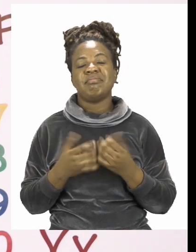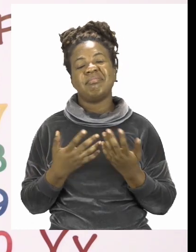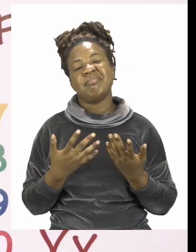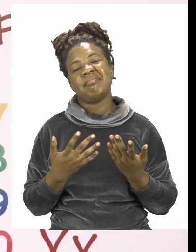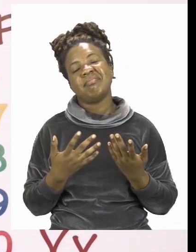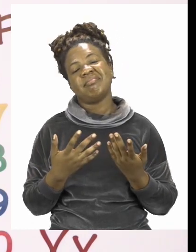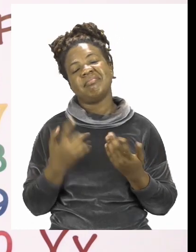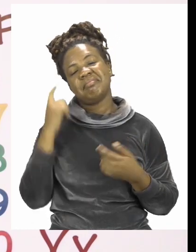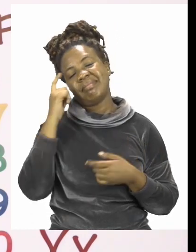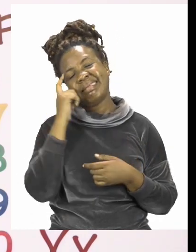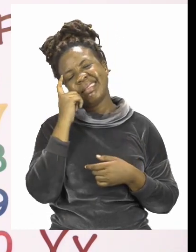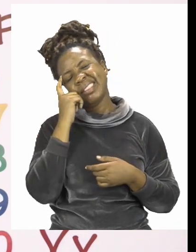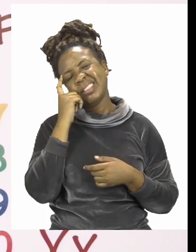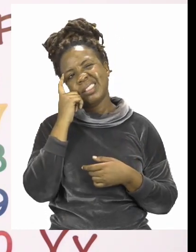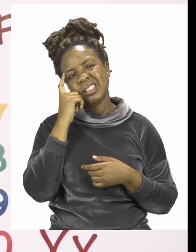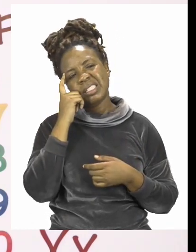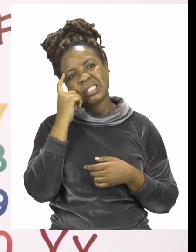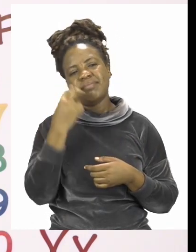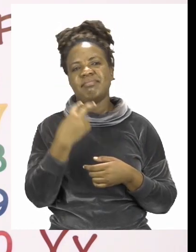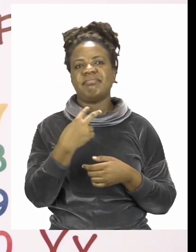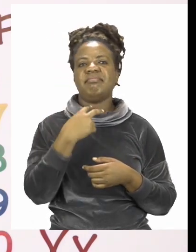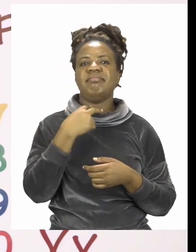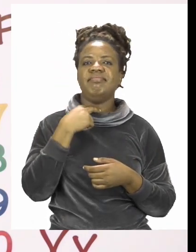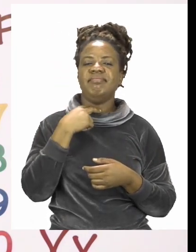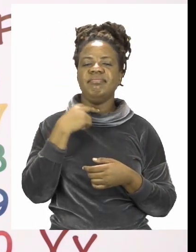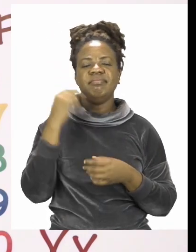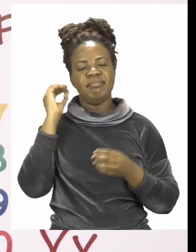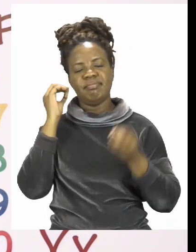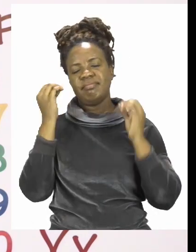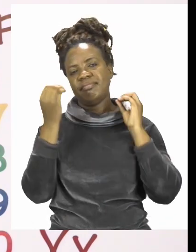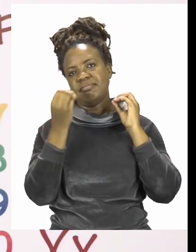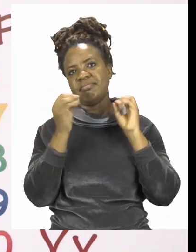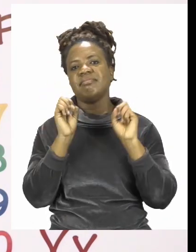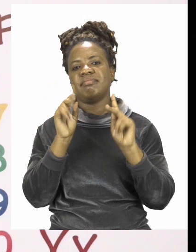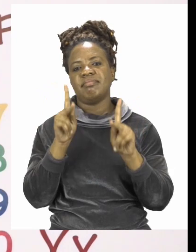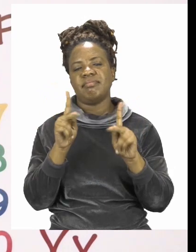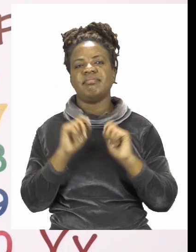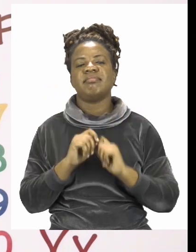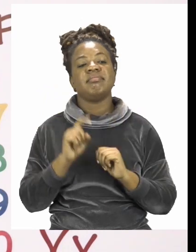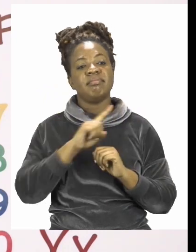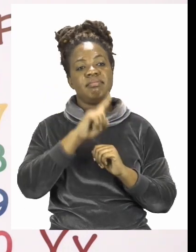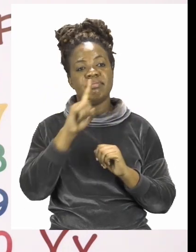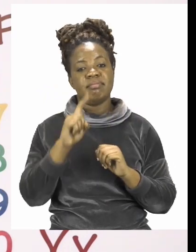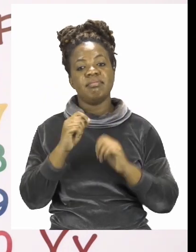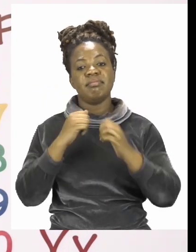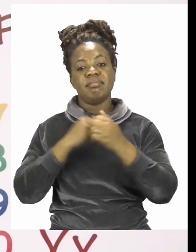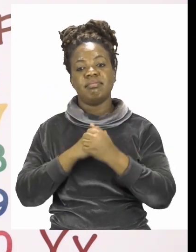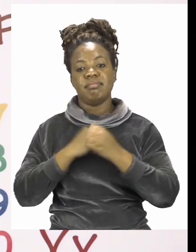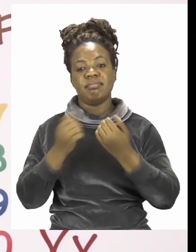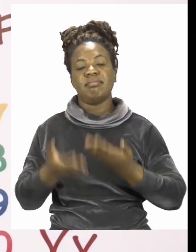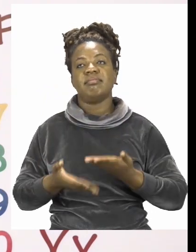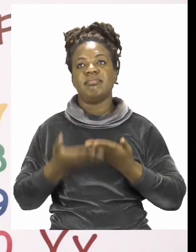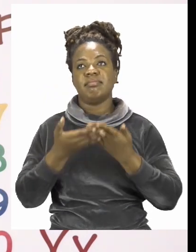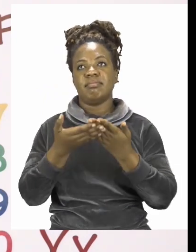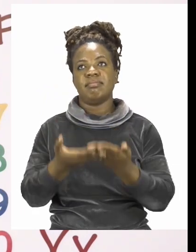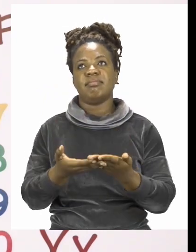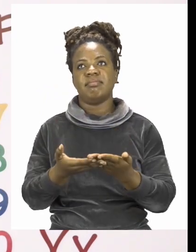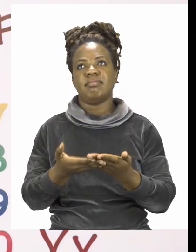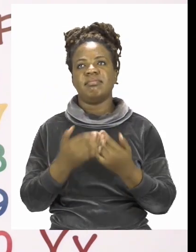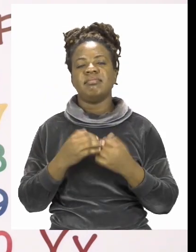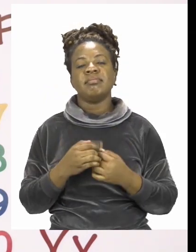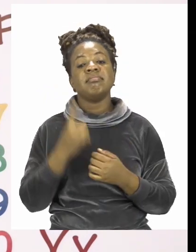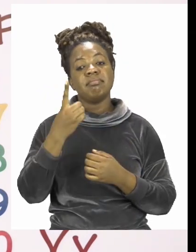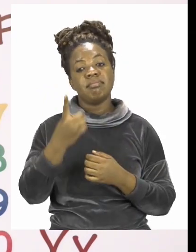to do or you are confused, that's okay. You can always ask an adult for help. Just make sure